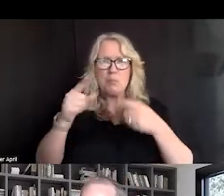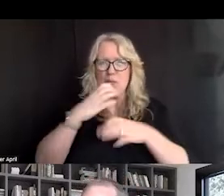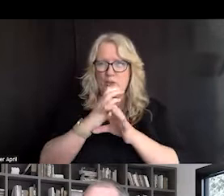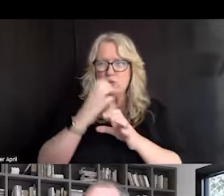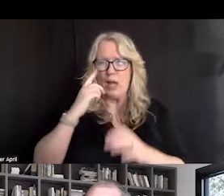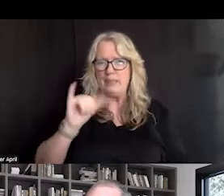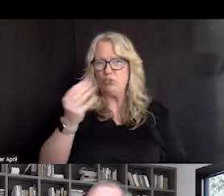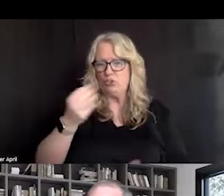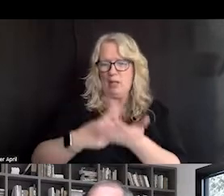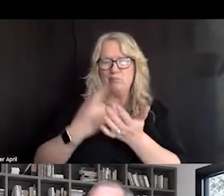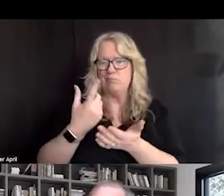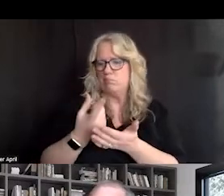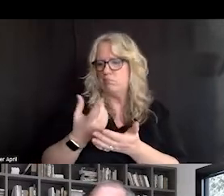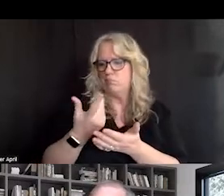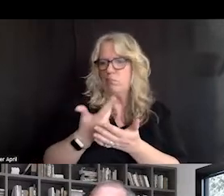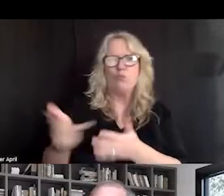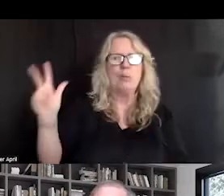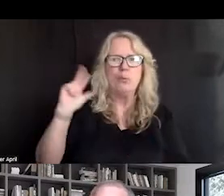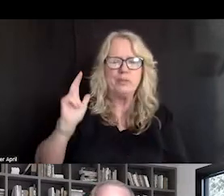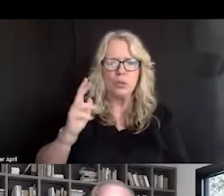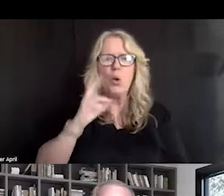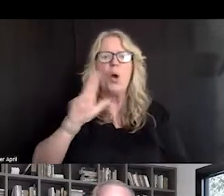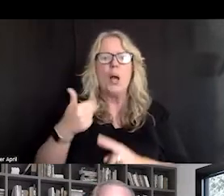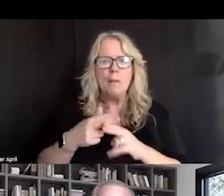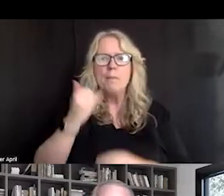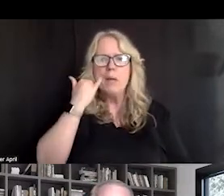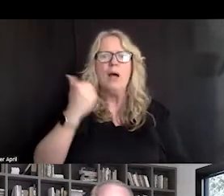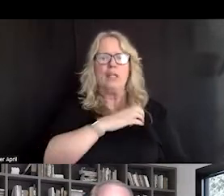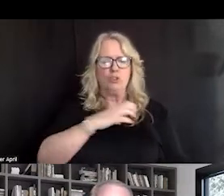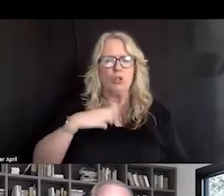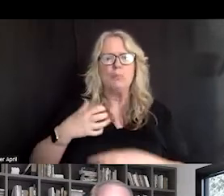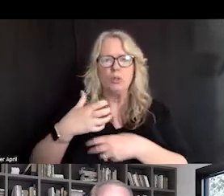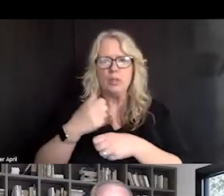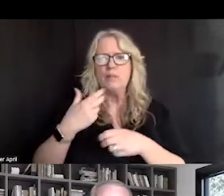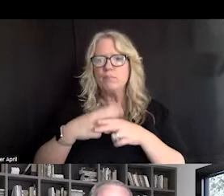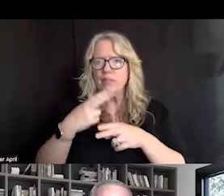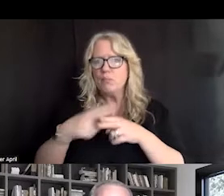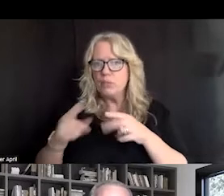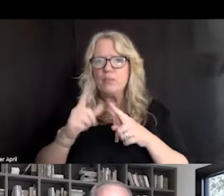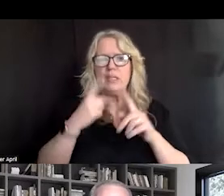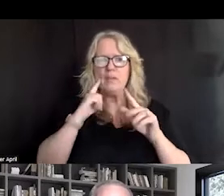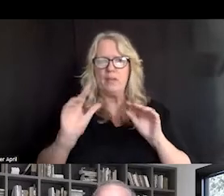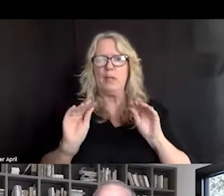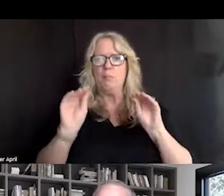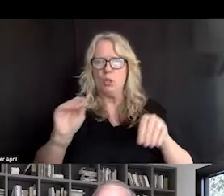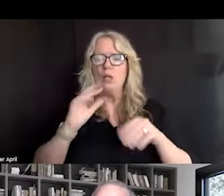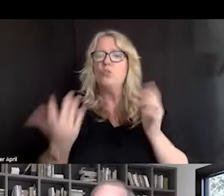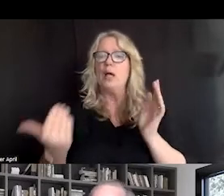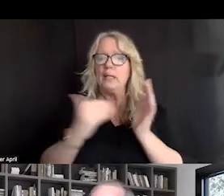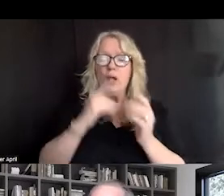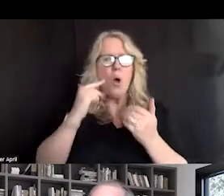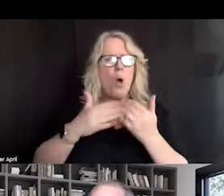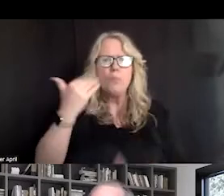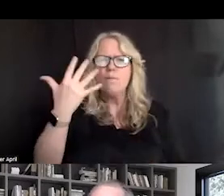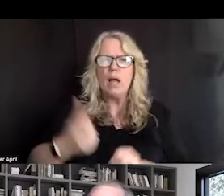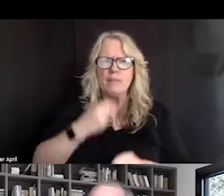ago about a congressional briefing that Colleen Carr and the Action Alliance put on, again, almost 5 years ago,